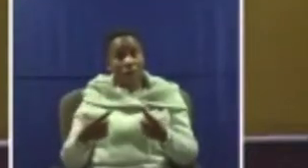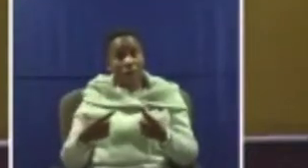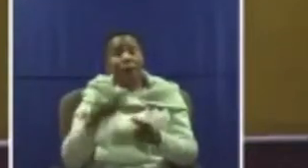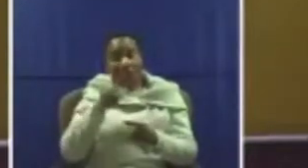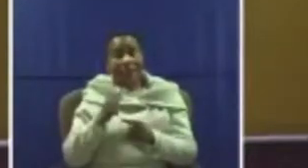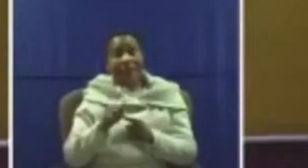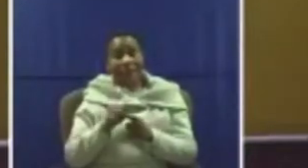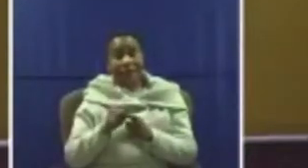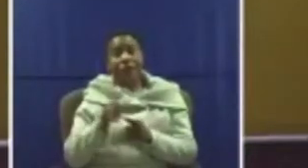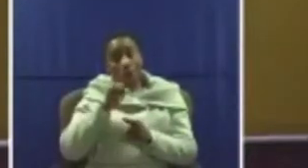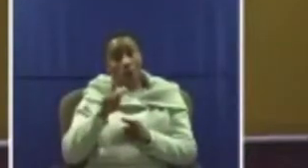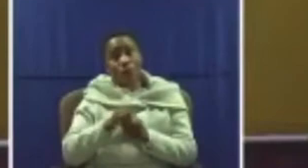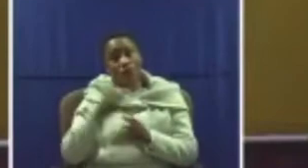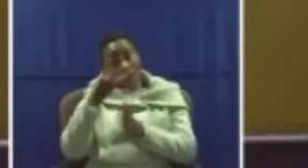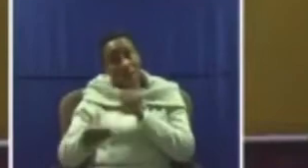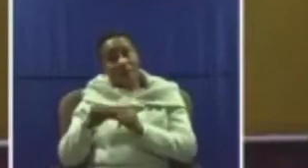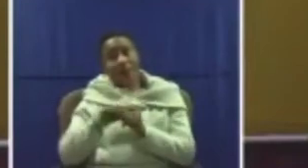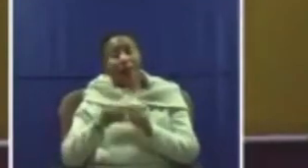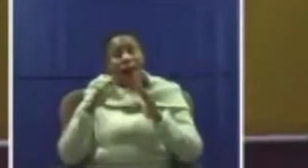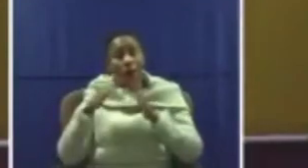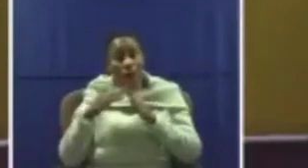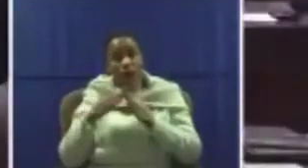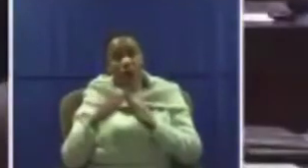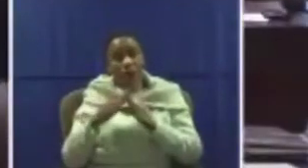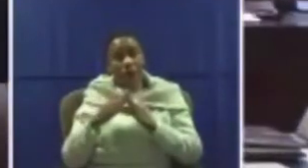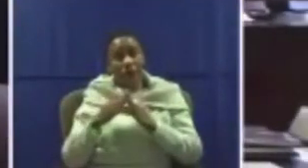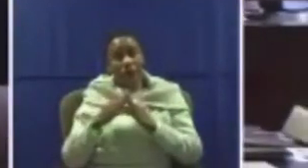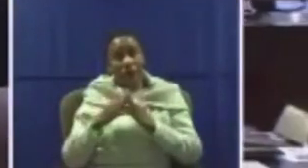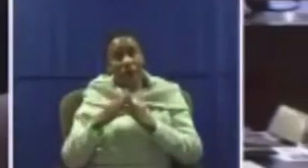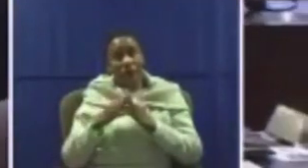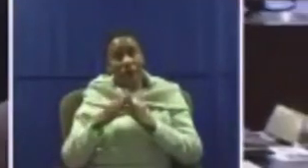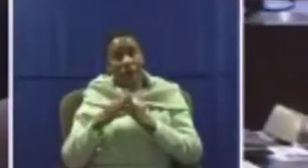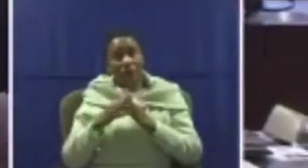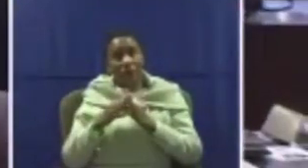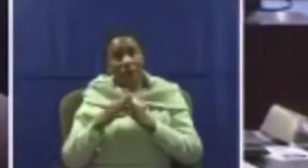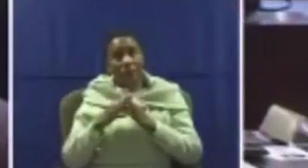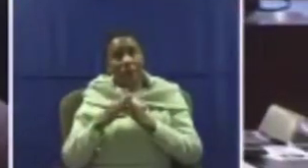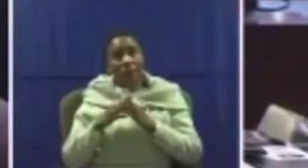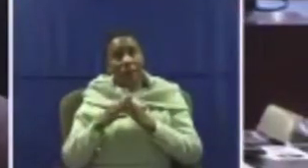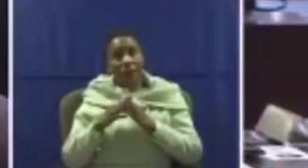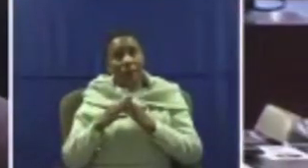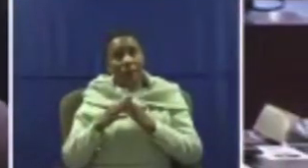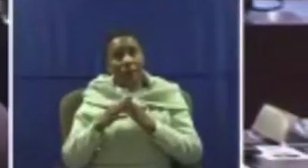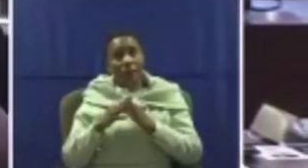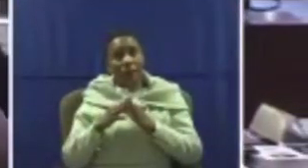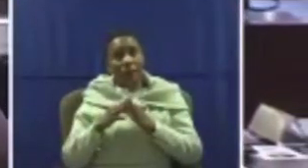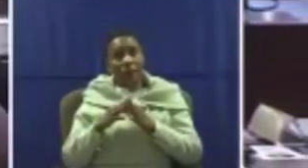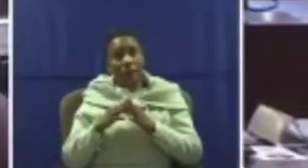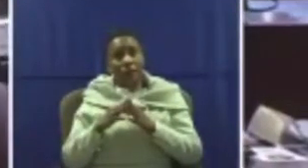Please, I said leave the house. Leave the house, honorable member.